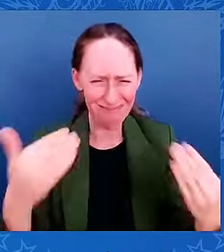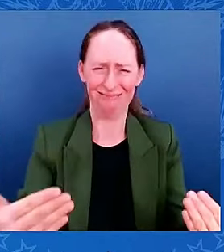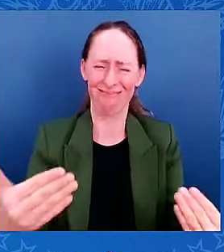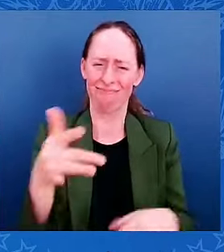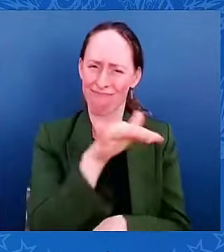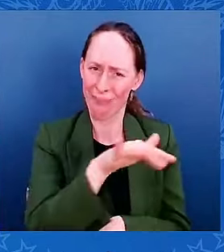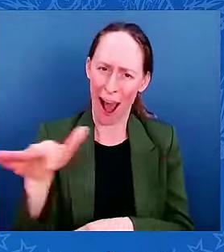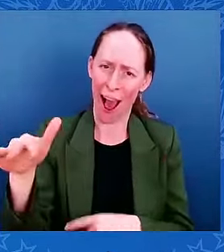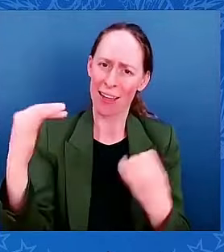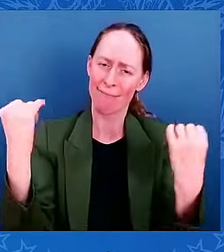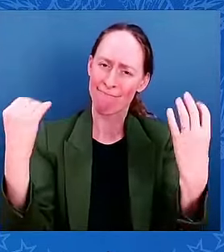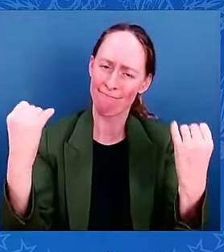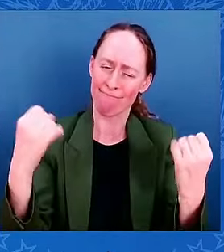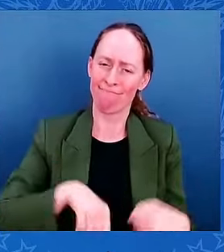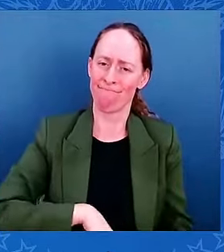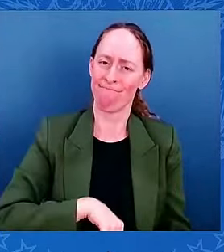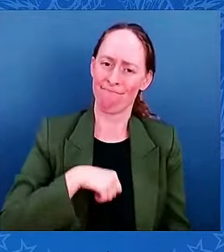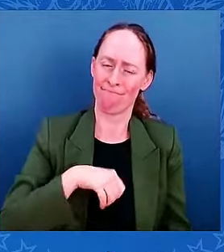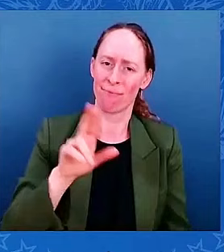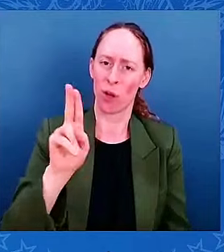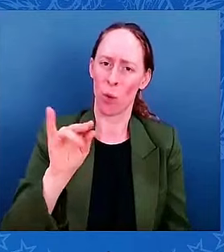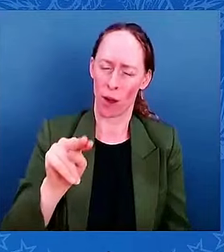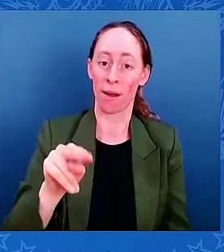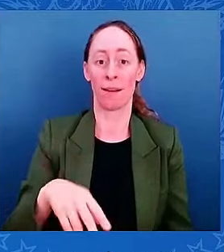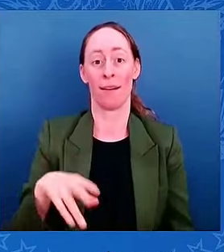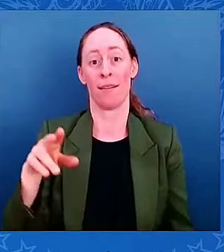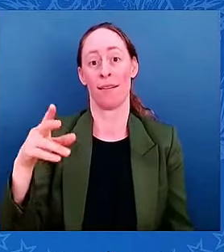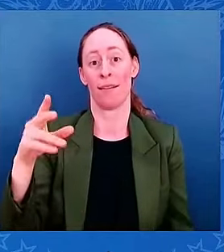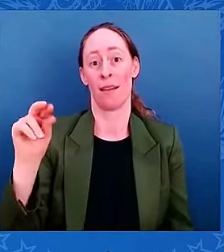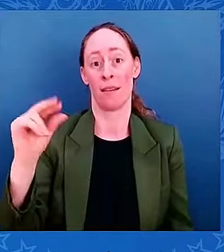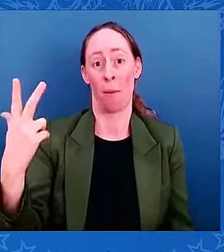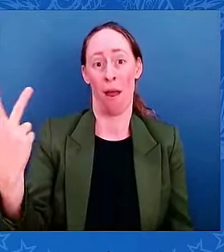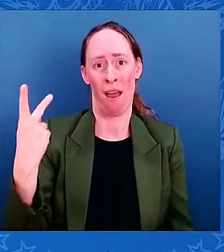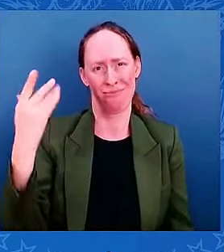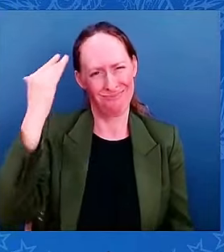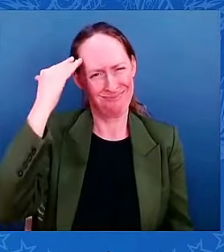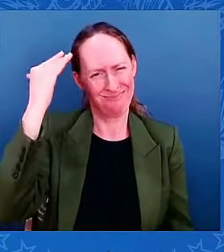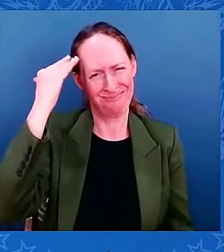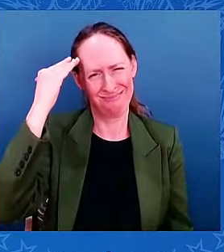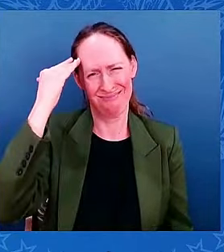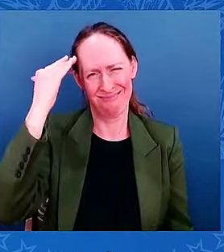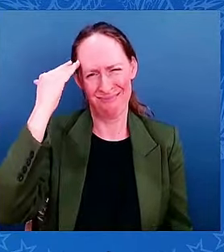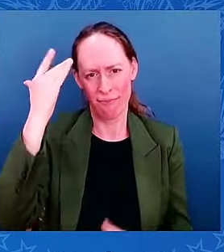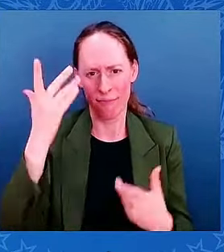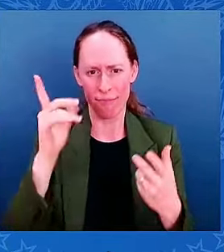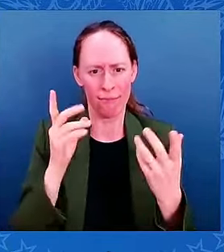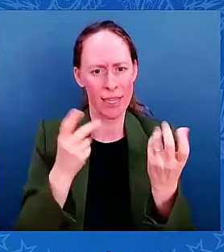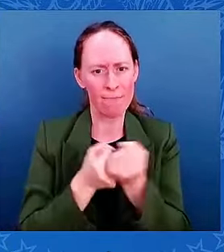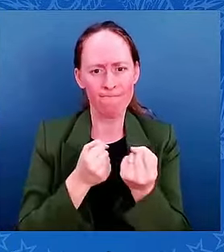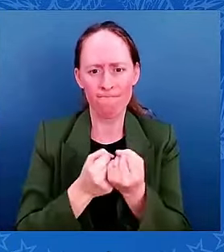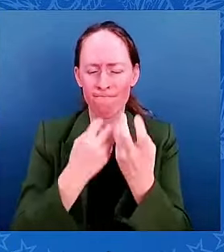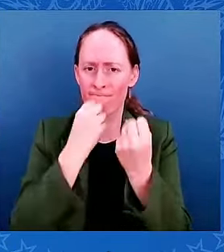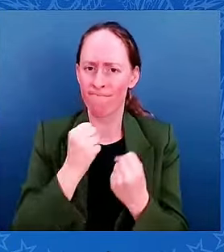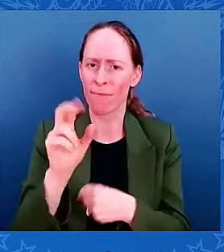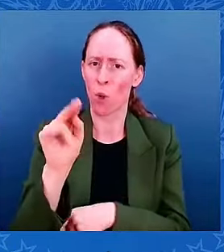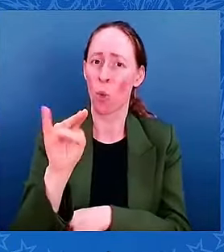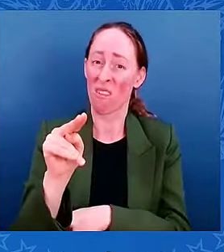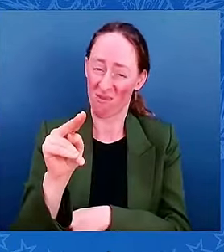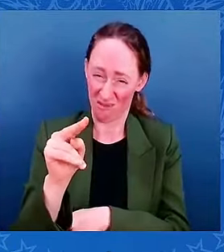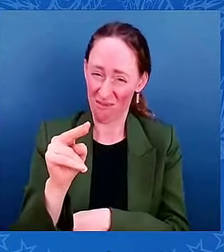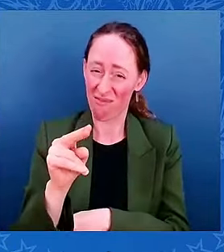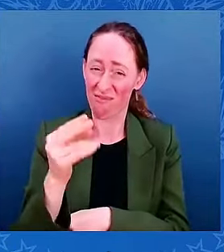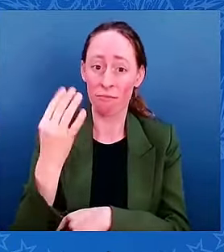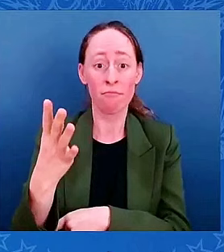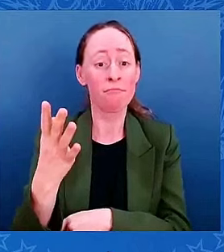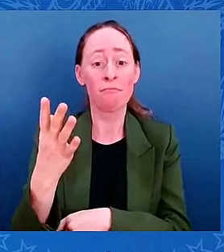Kamala and I know how to say the word and back to the... Look, we know a simple truth. Wall Street did not build America. The middle class